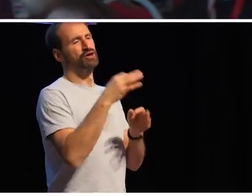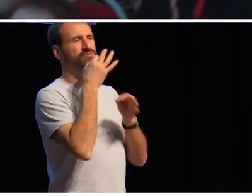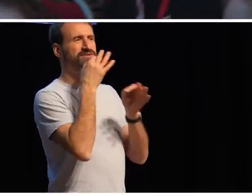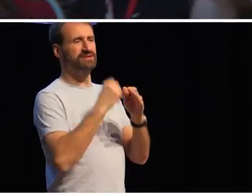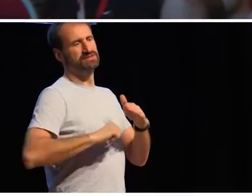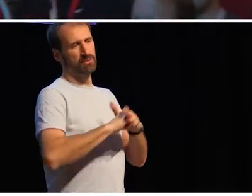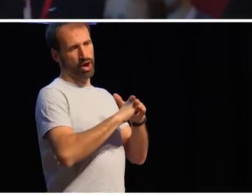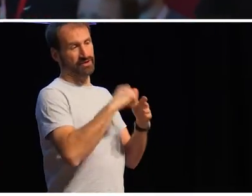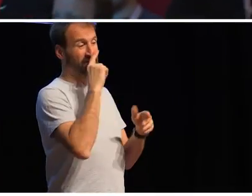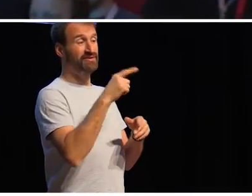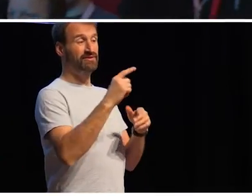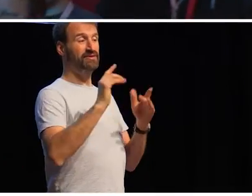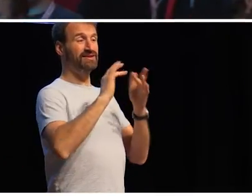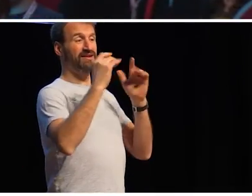it.